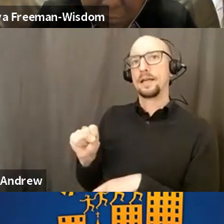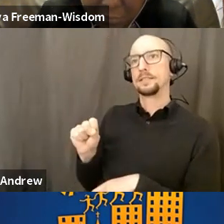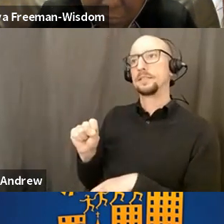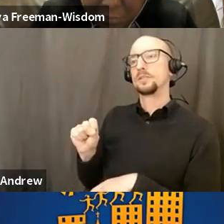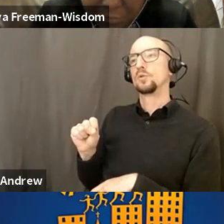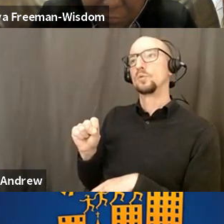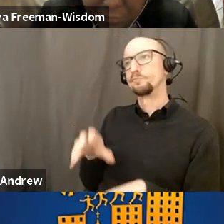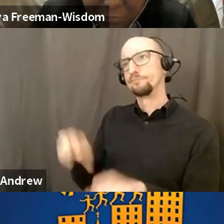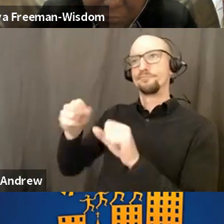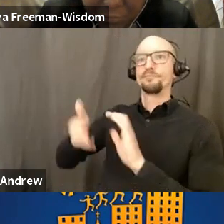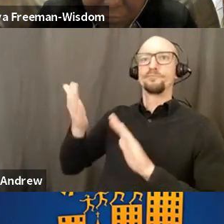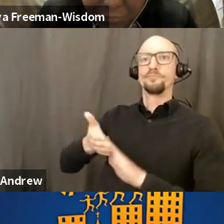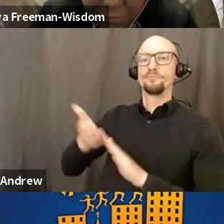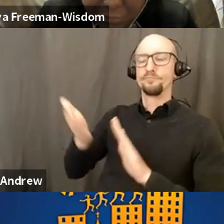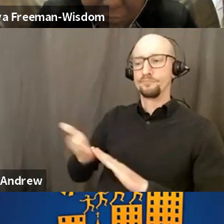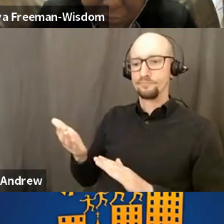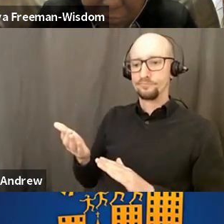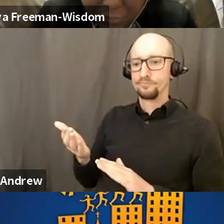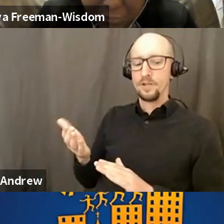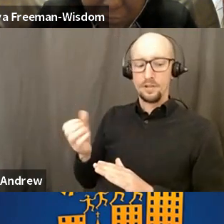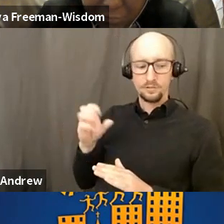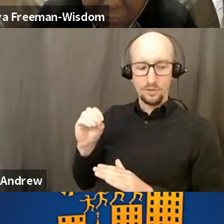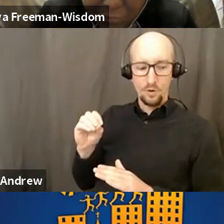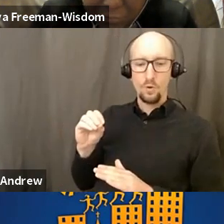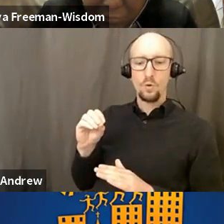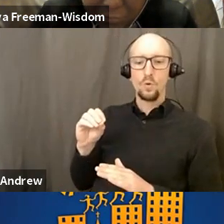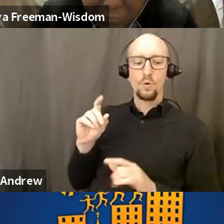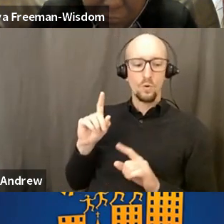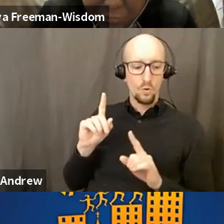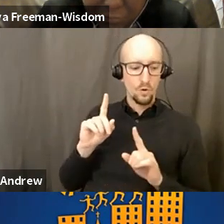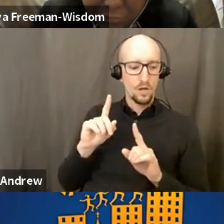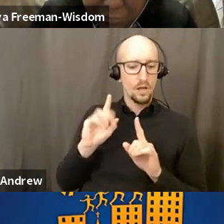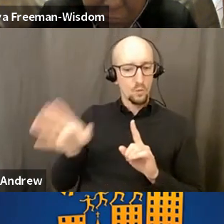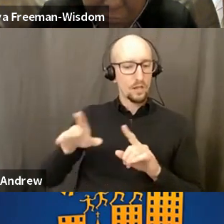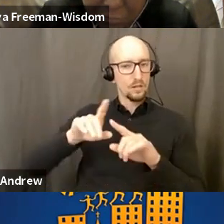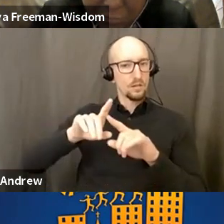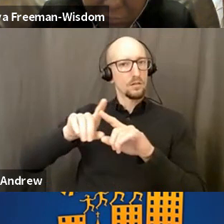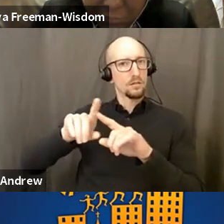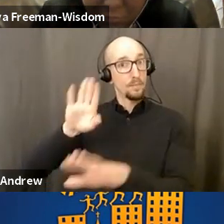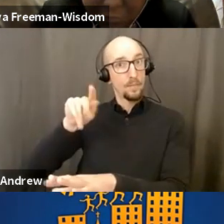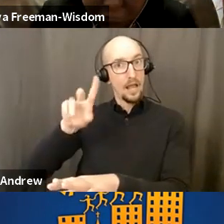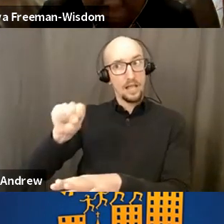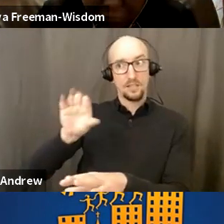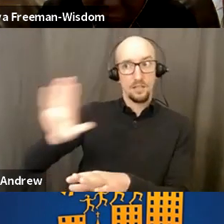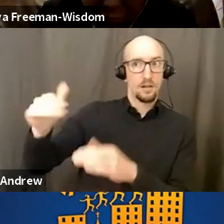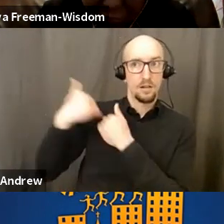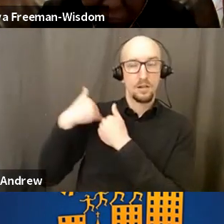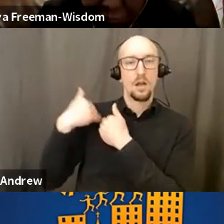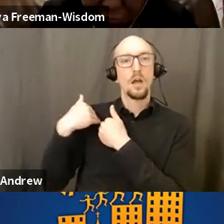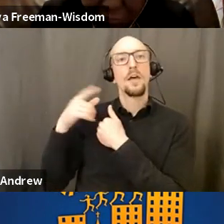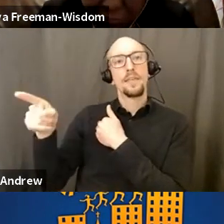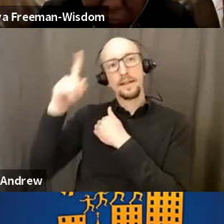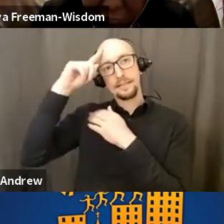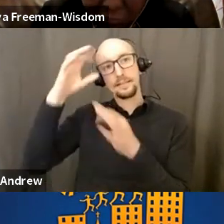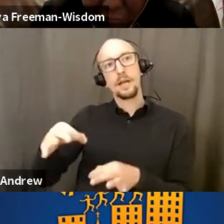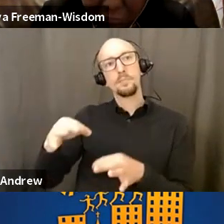would be incumbent upon BPS to determine